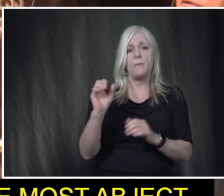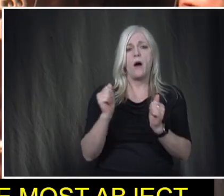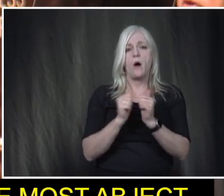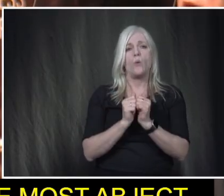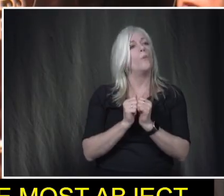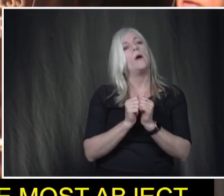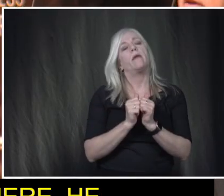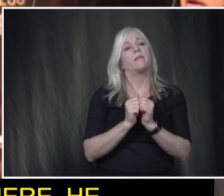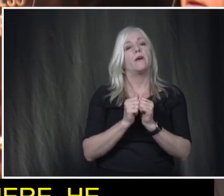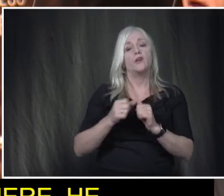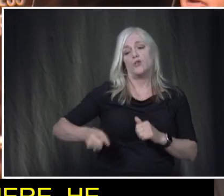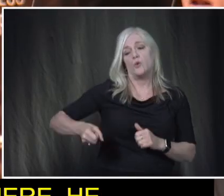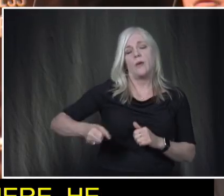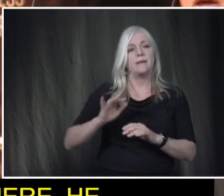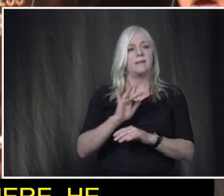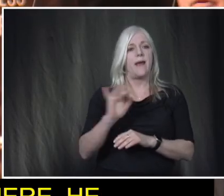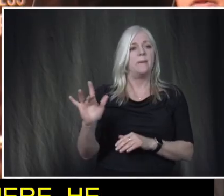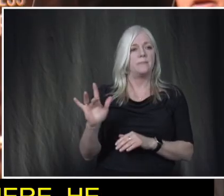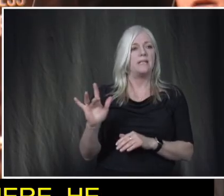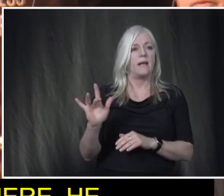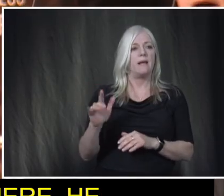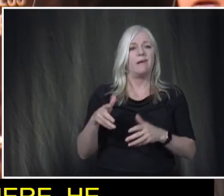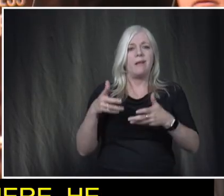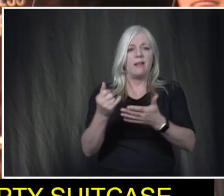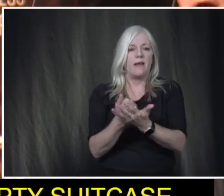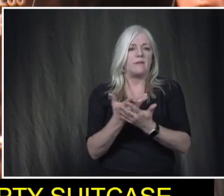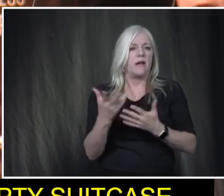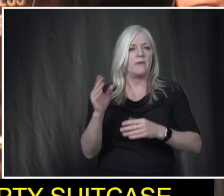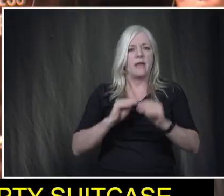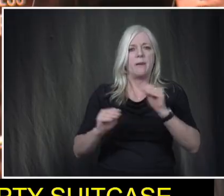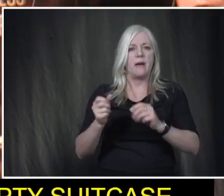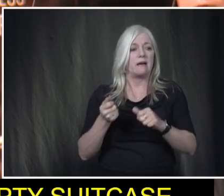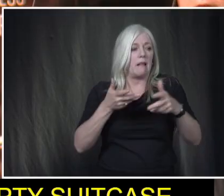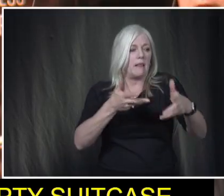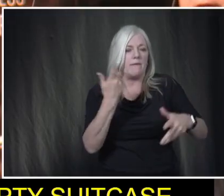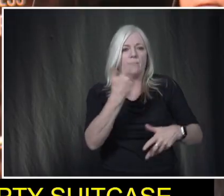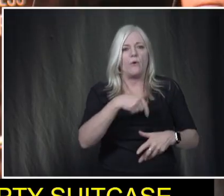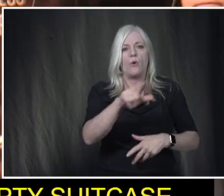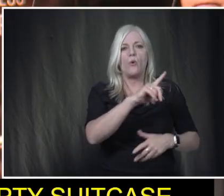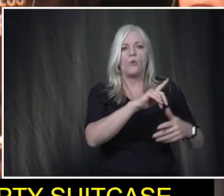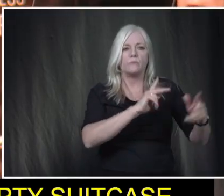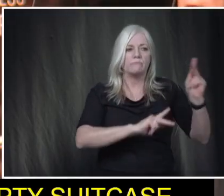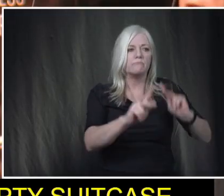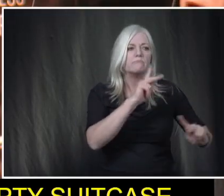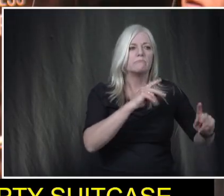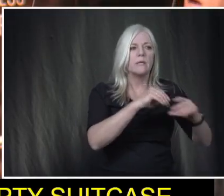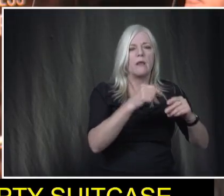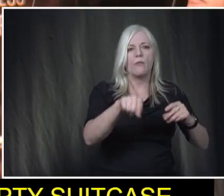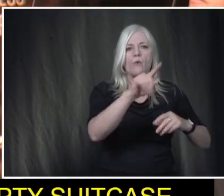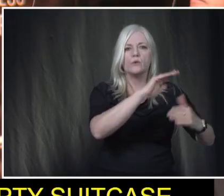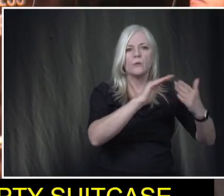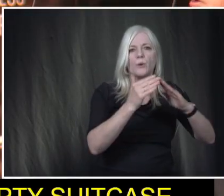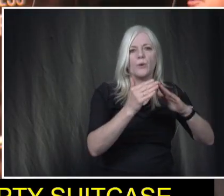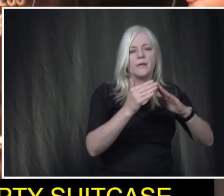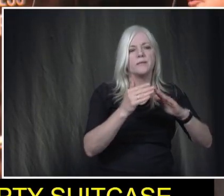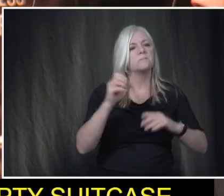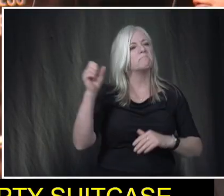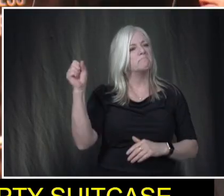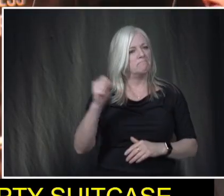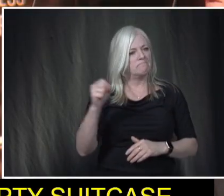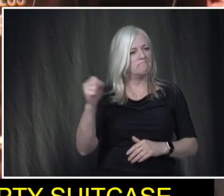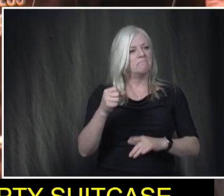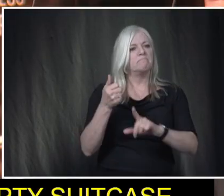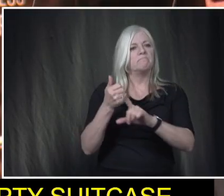empty suitcase, having left everything he packed behind for those communities. Yes, Terence